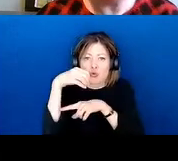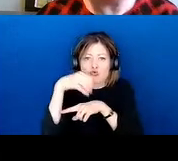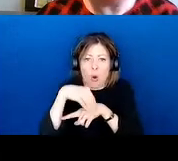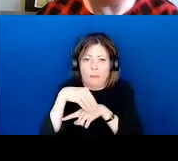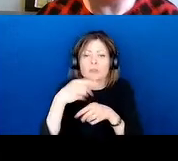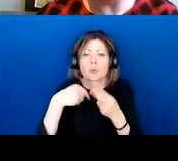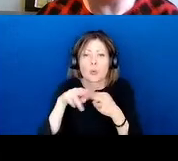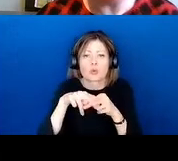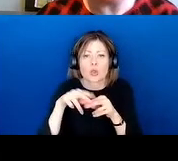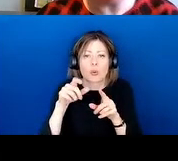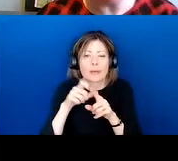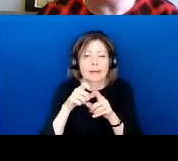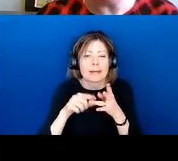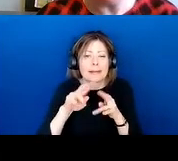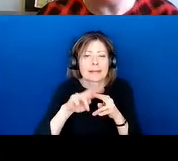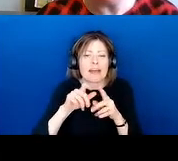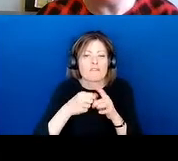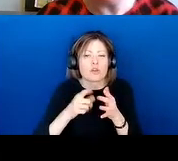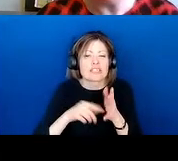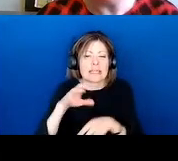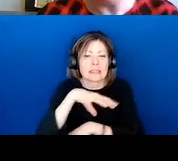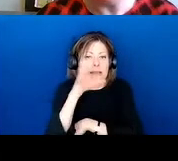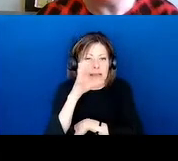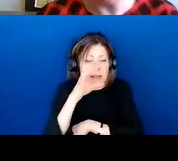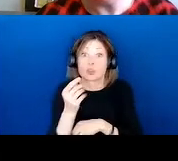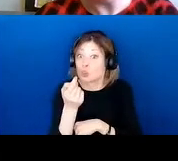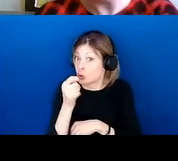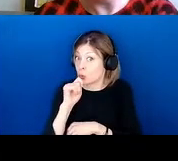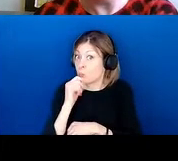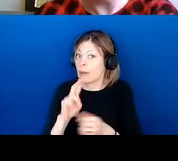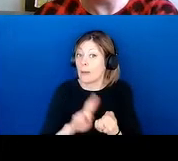and bluebells will be coming soon.